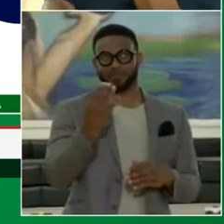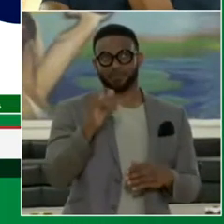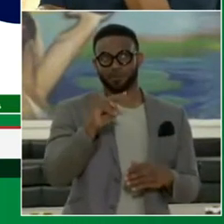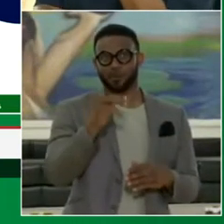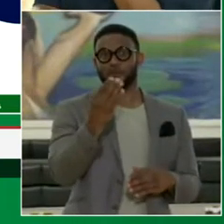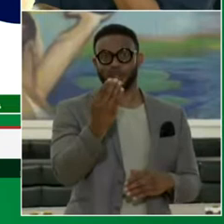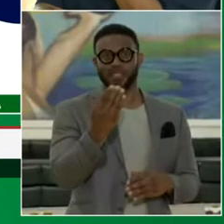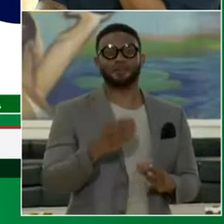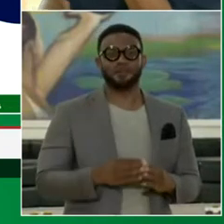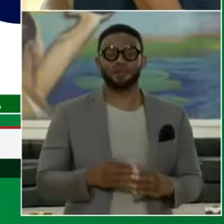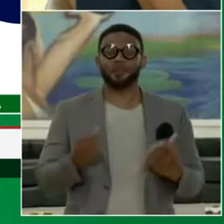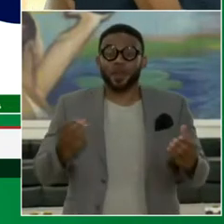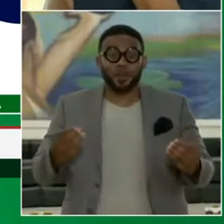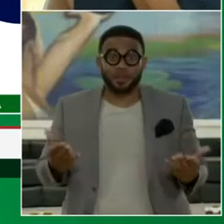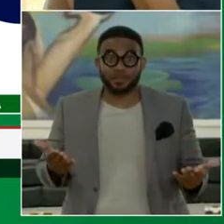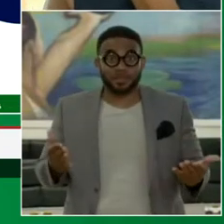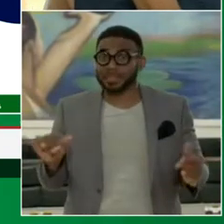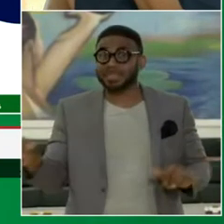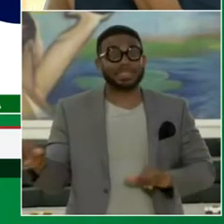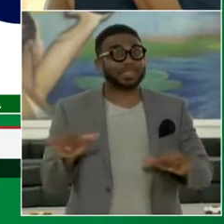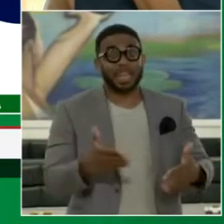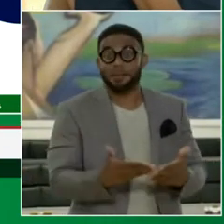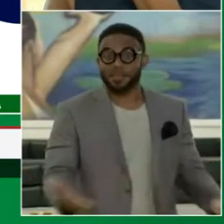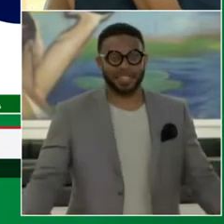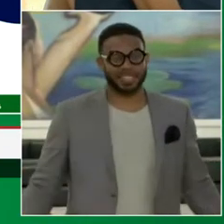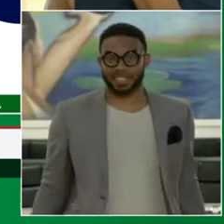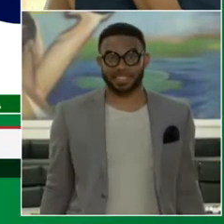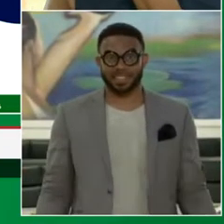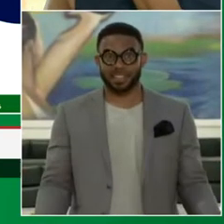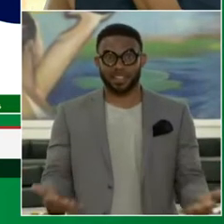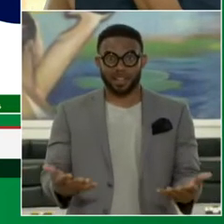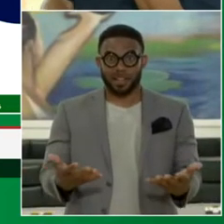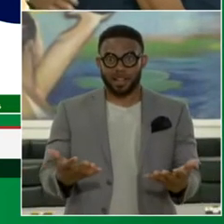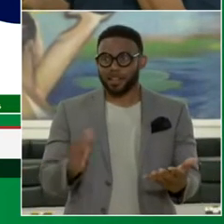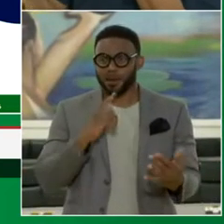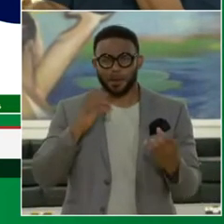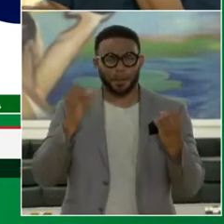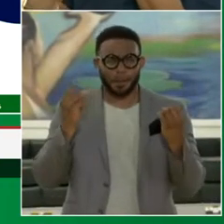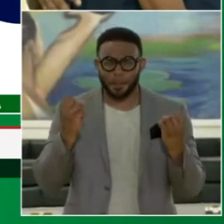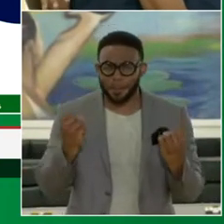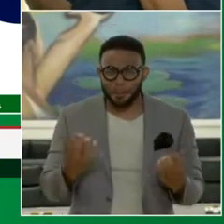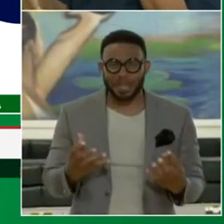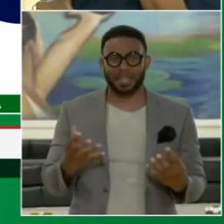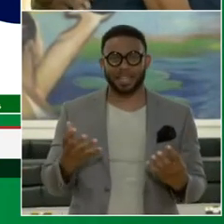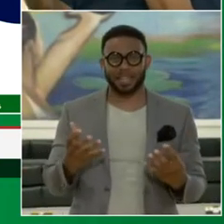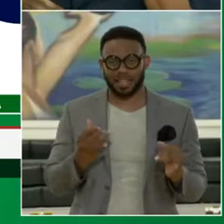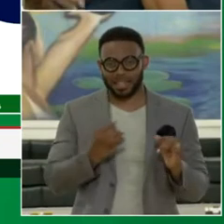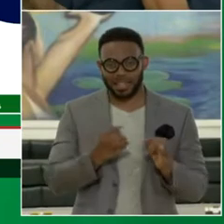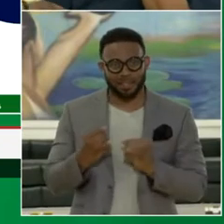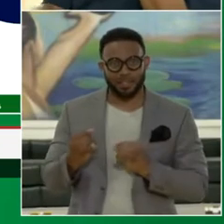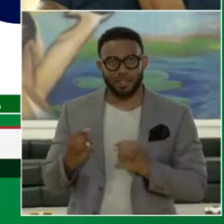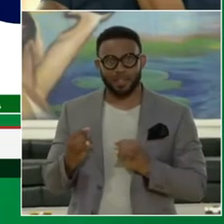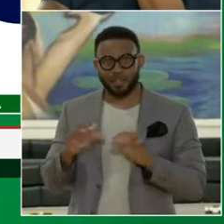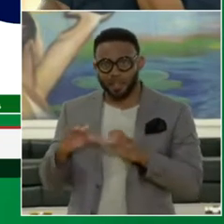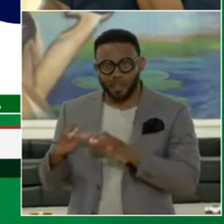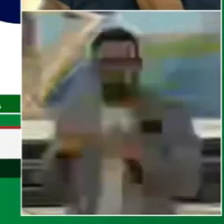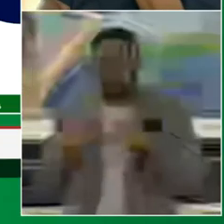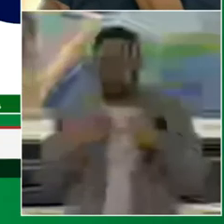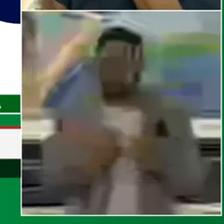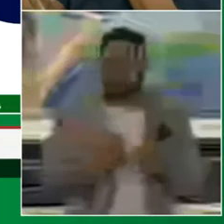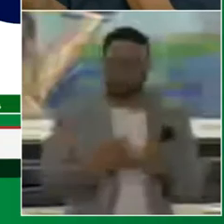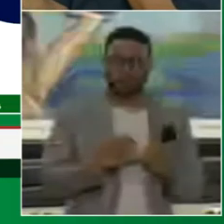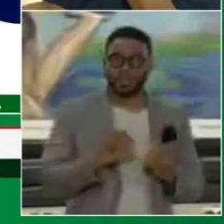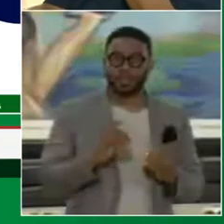June 14th. And so it's the same thing, right? Like there are so many individuals, entities, and